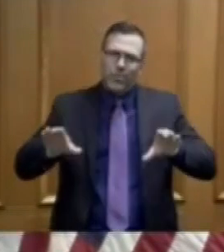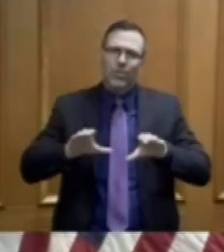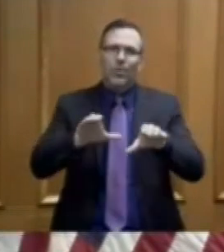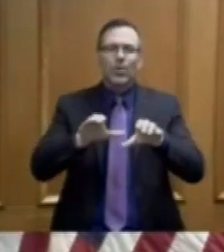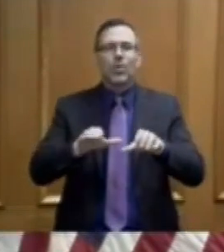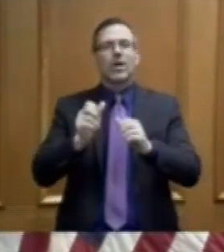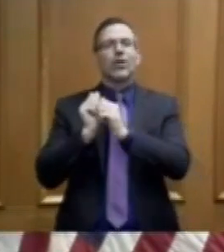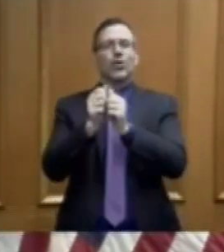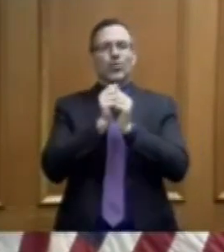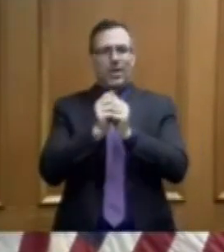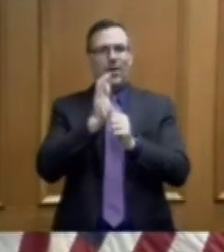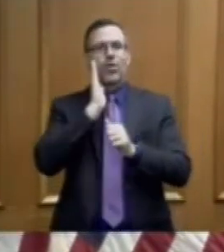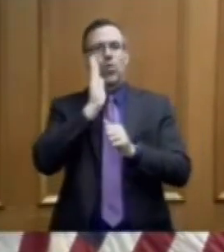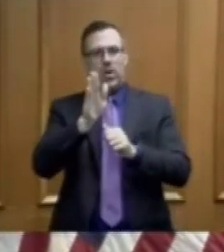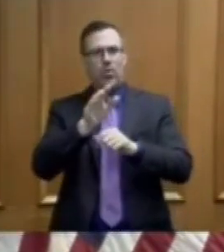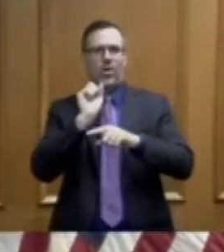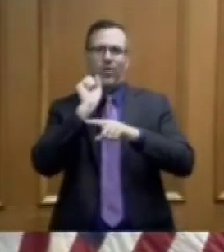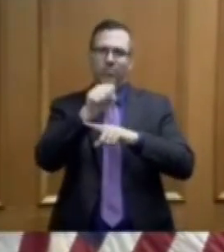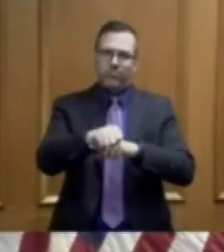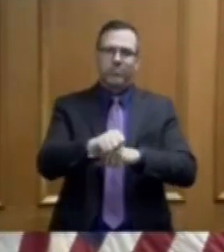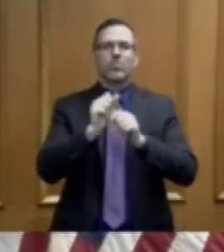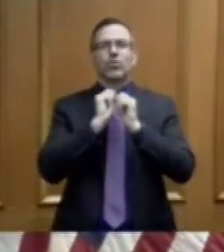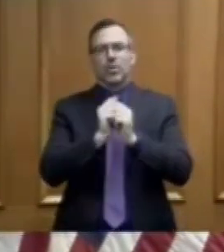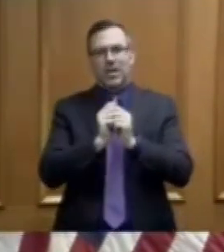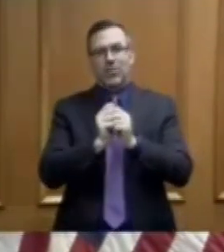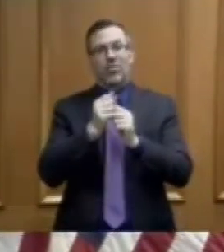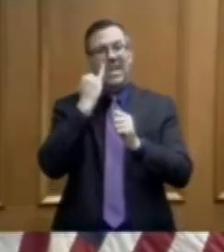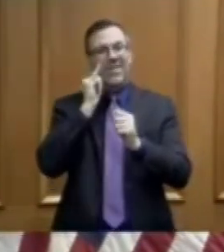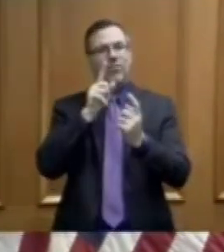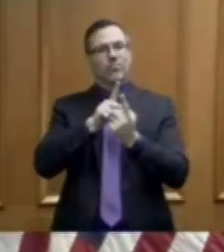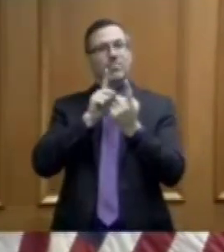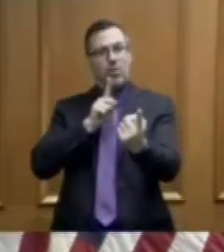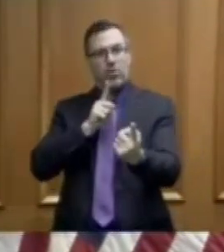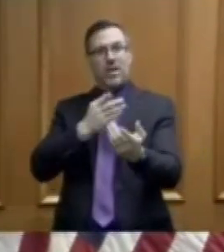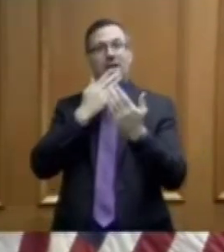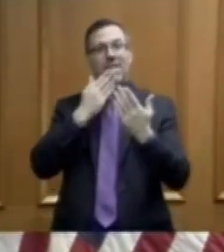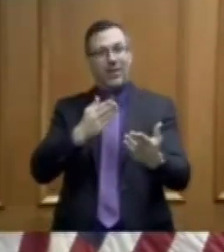accomplish this. We will do this together by staying apart. Thank you.